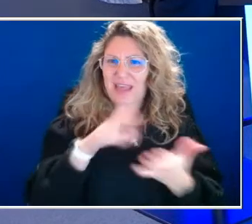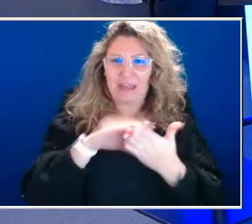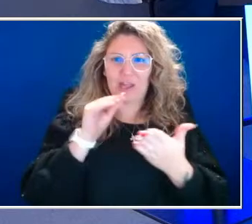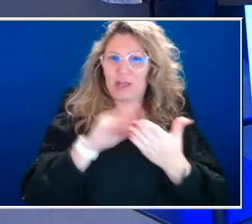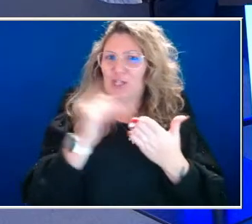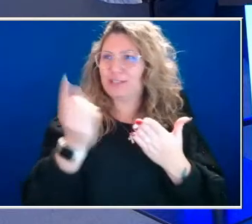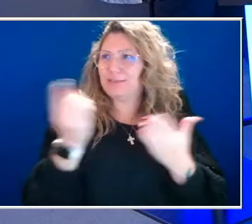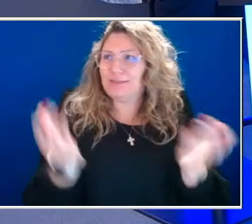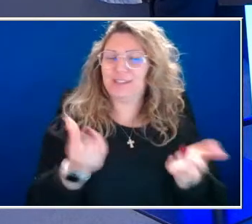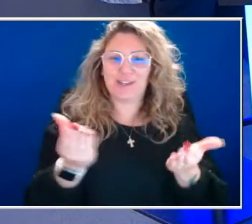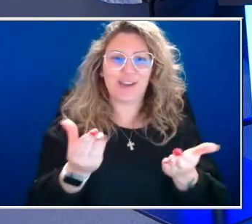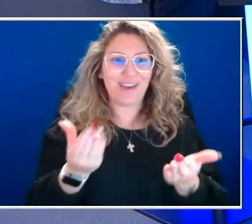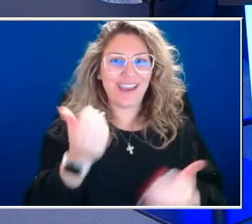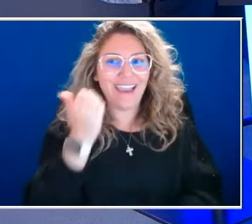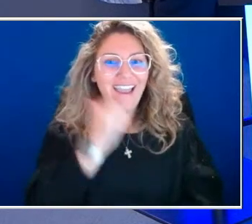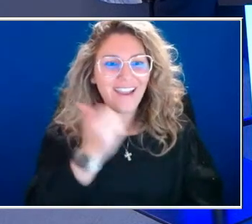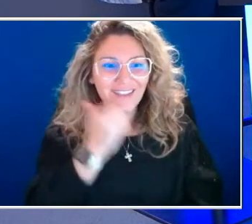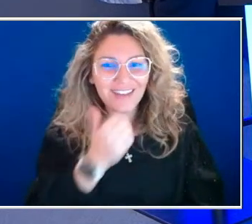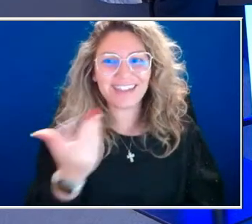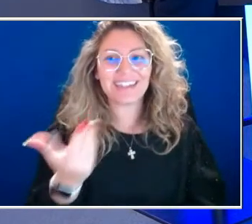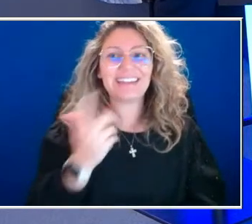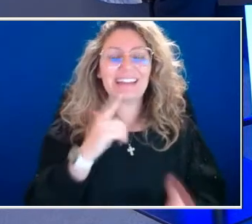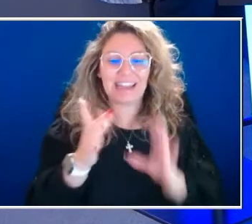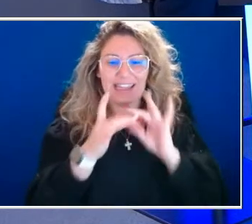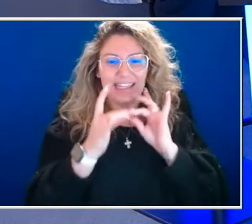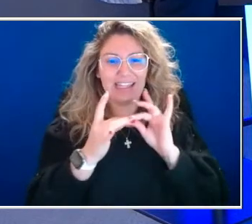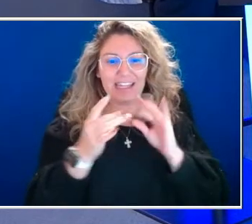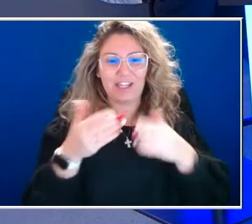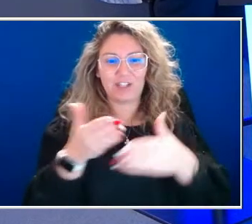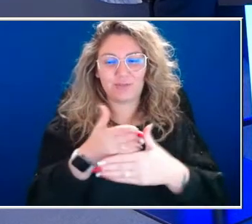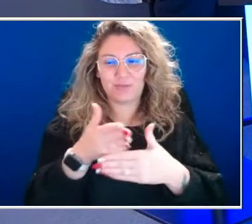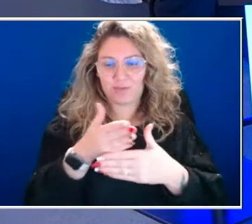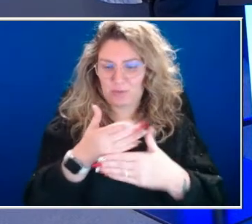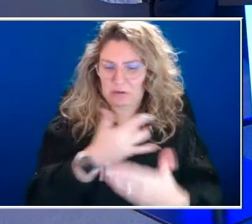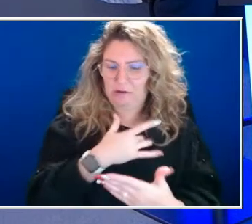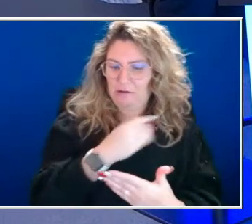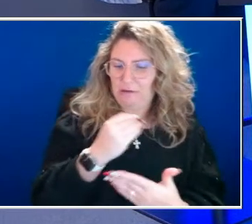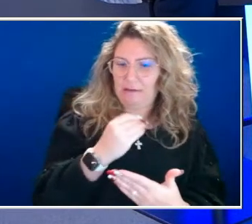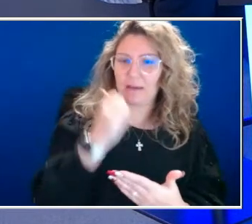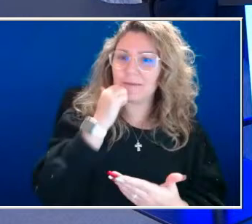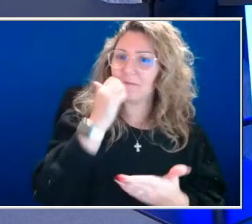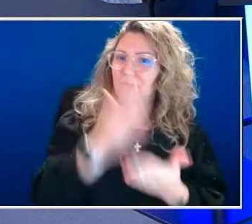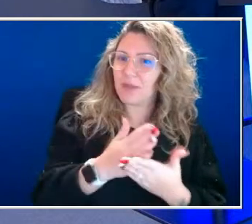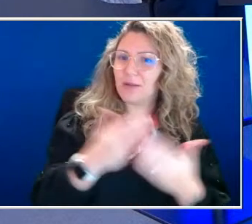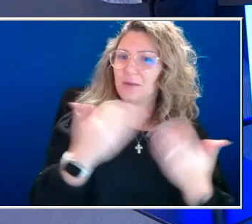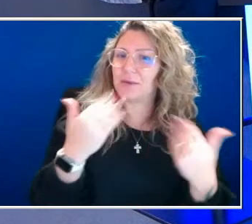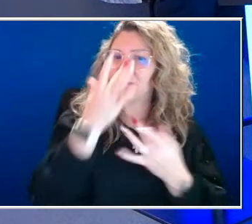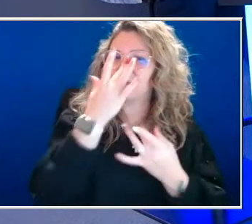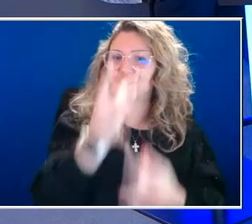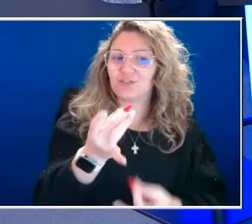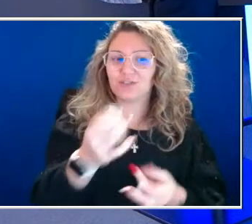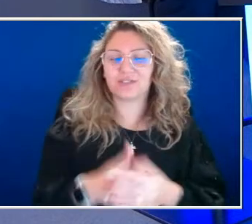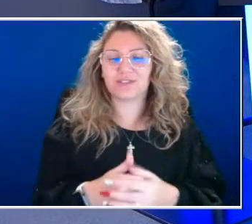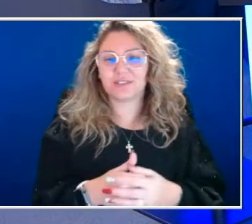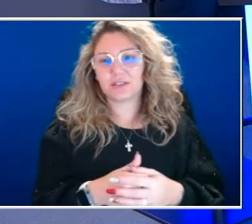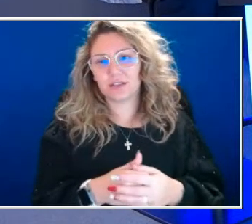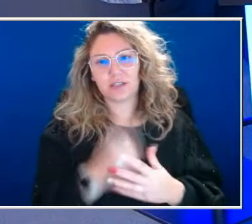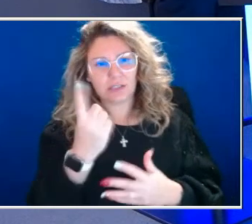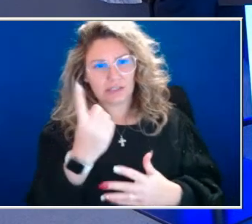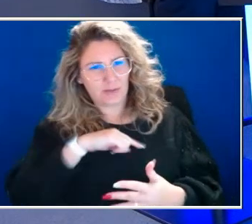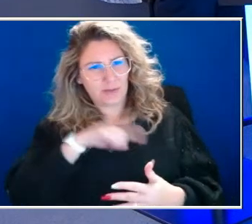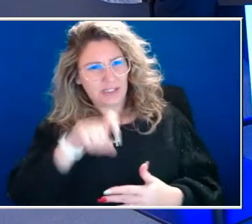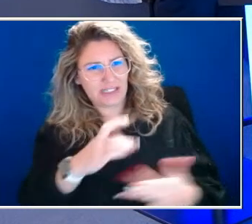figure. But just that connection between heart and menopause. So interesting. Okay. Is it something we should be concerned